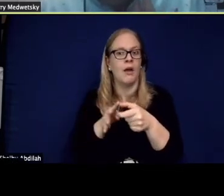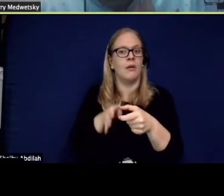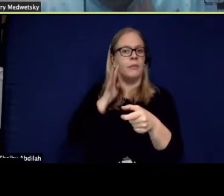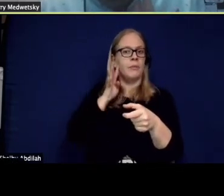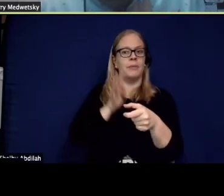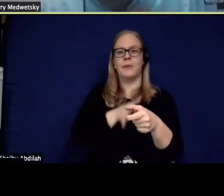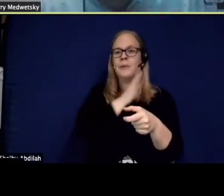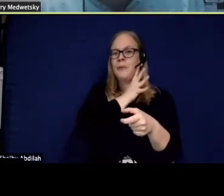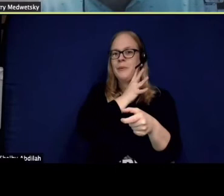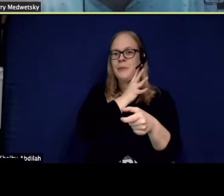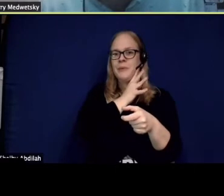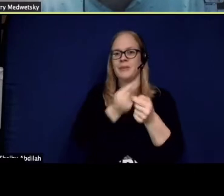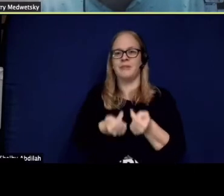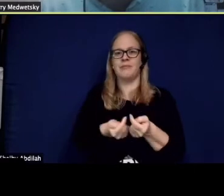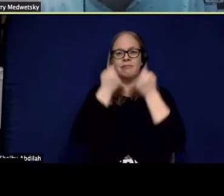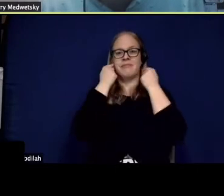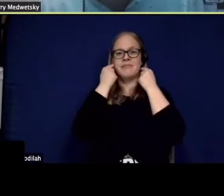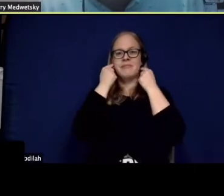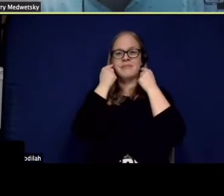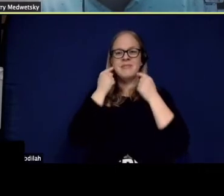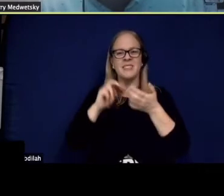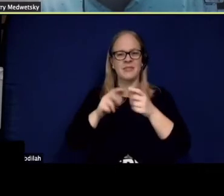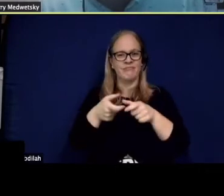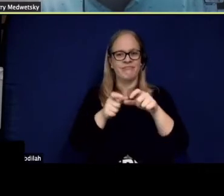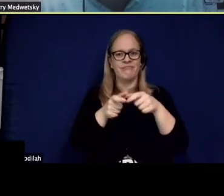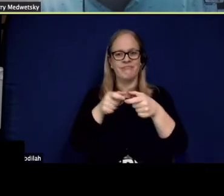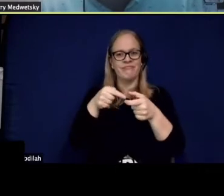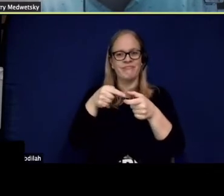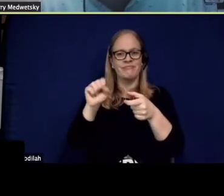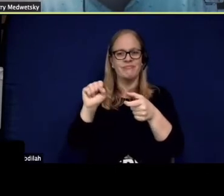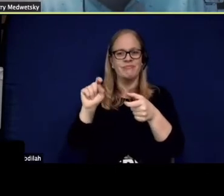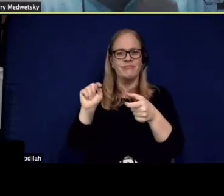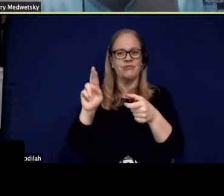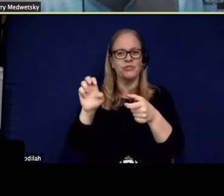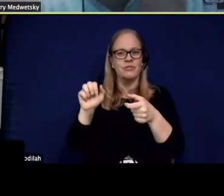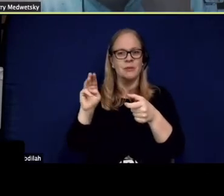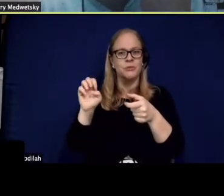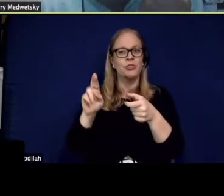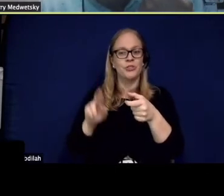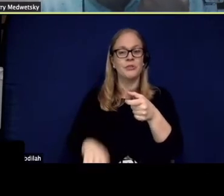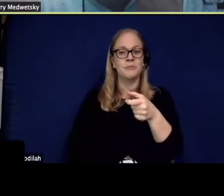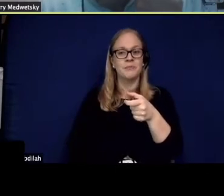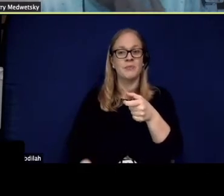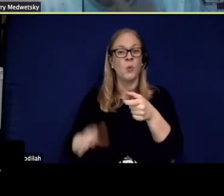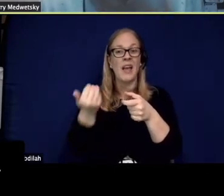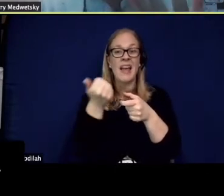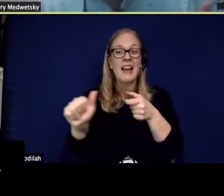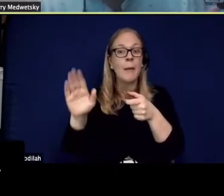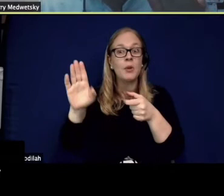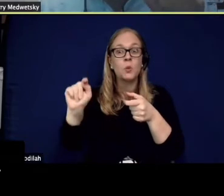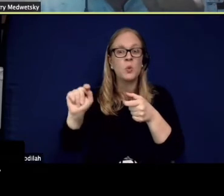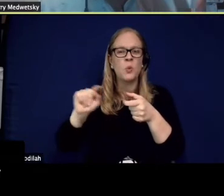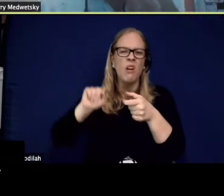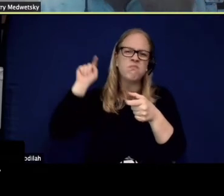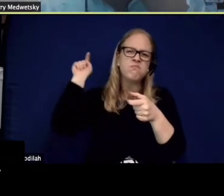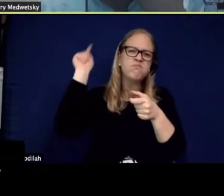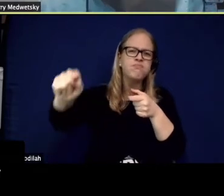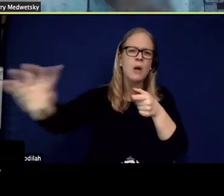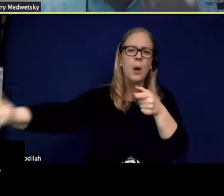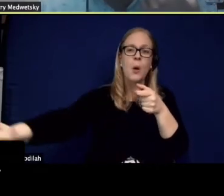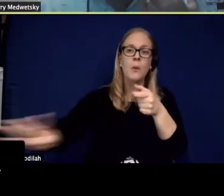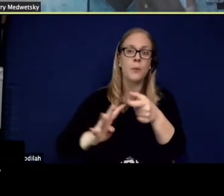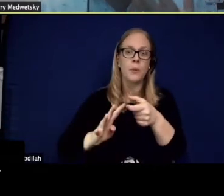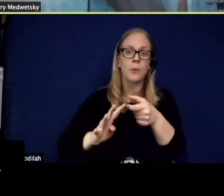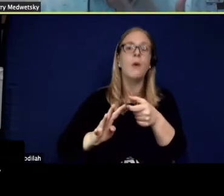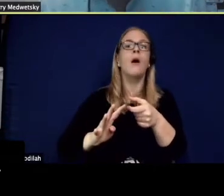And so the way they overcame that was to use the streamer to use near field, and then they could allow the hearing